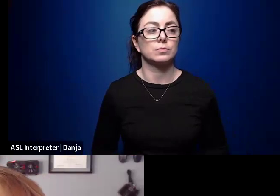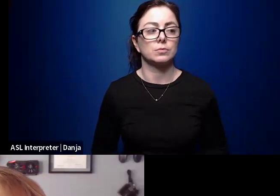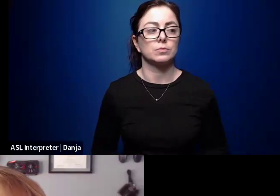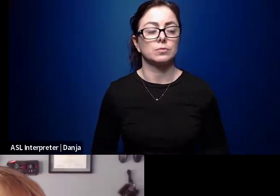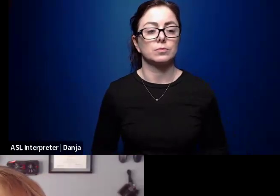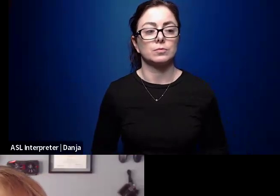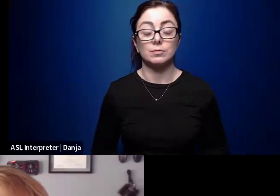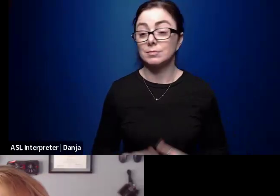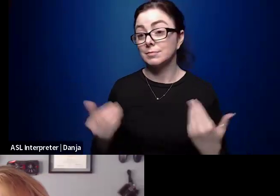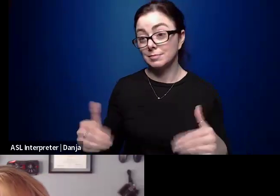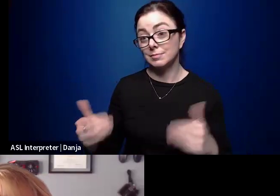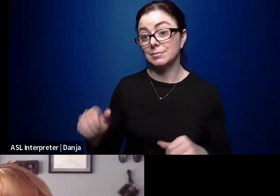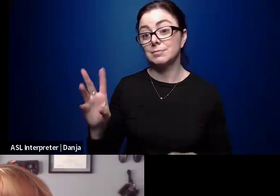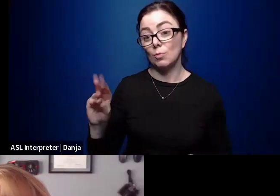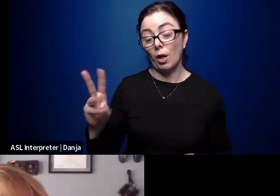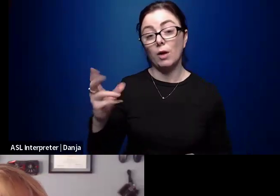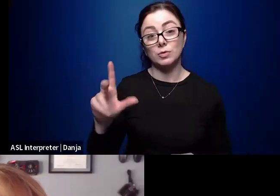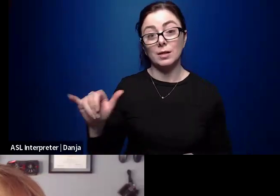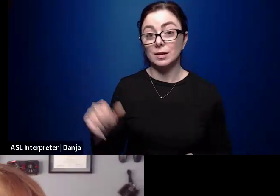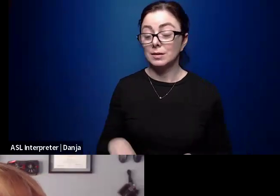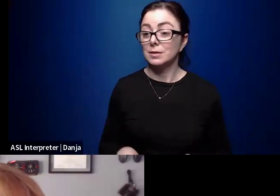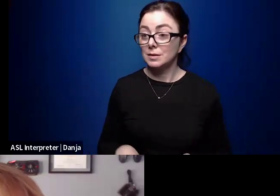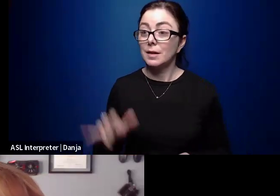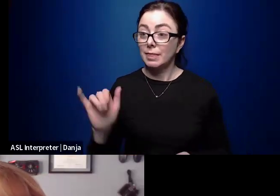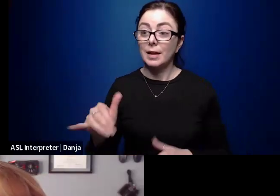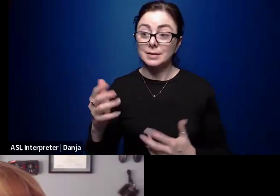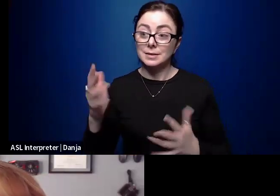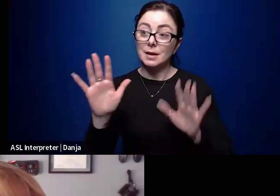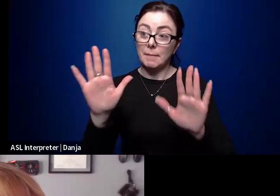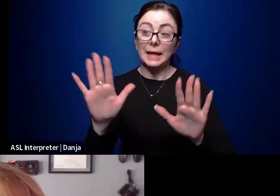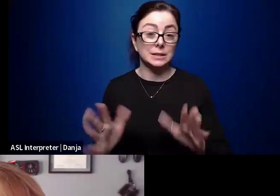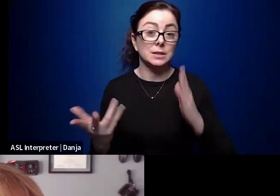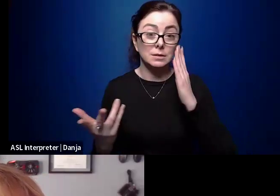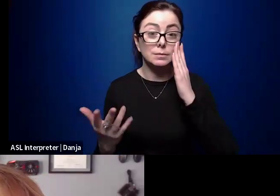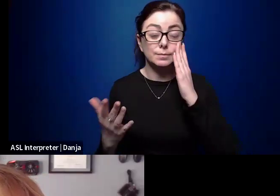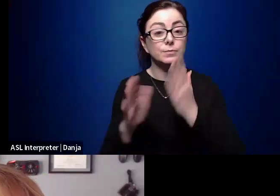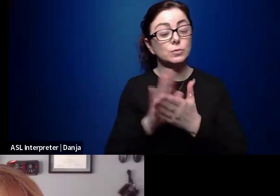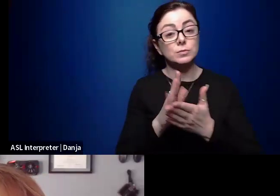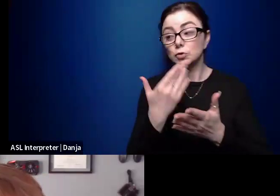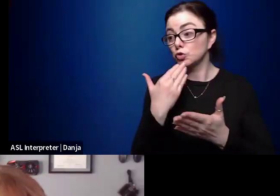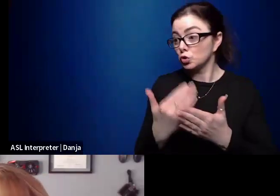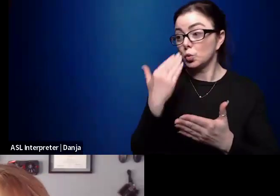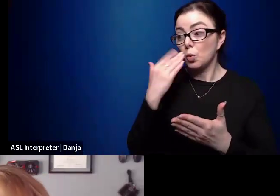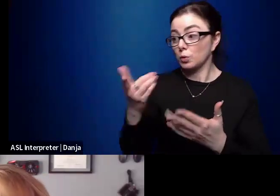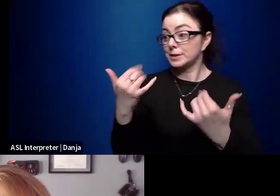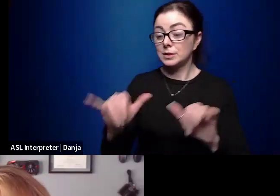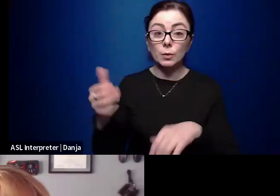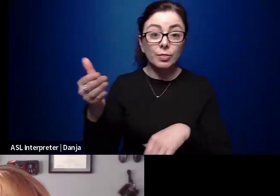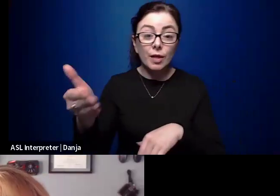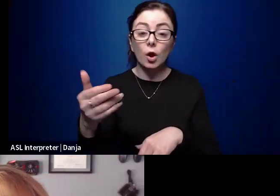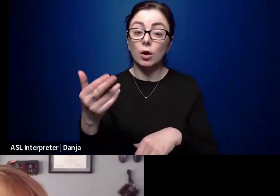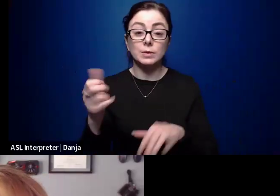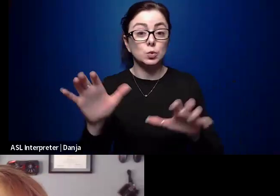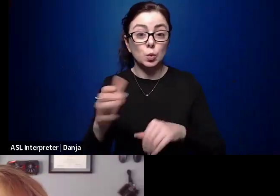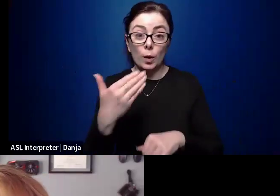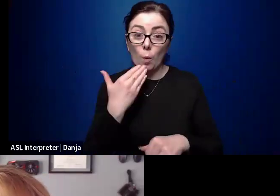Wow, Shelley, that that is amazing. And it's good to hear that he's still there and doing well, and how